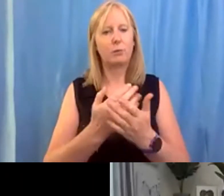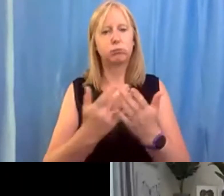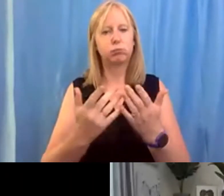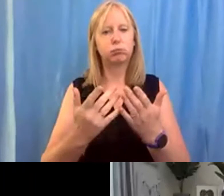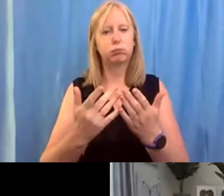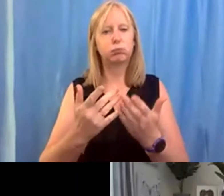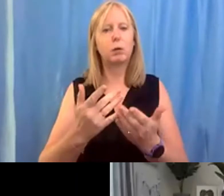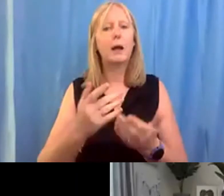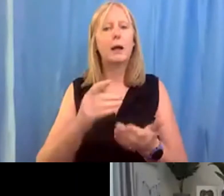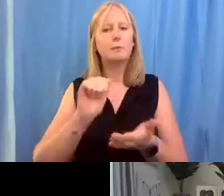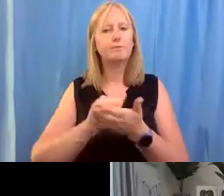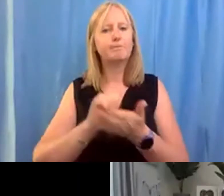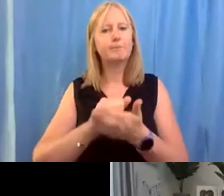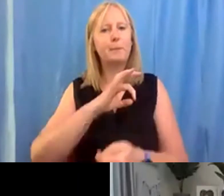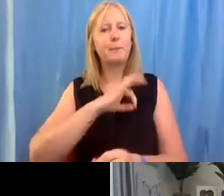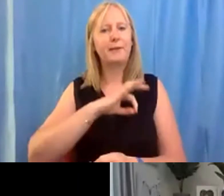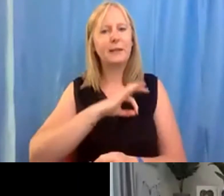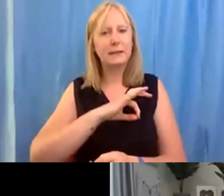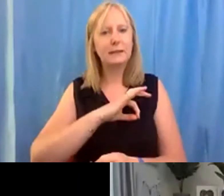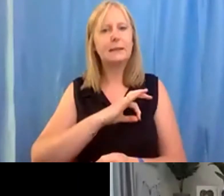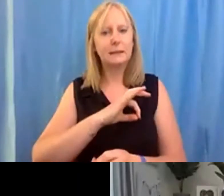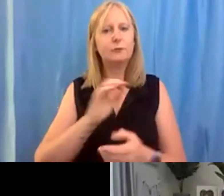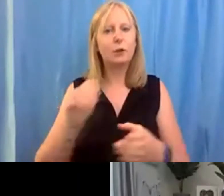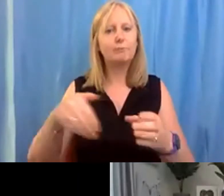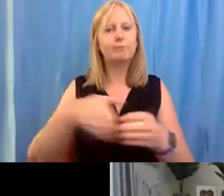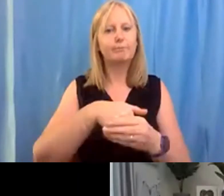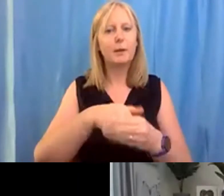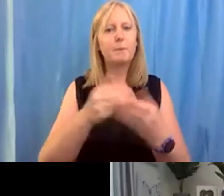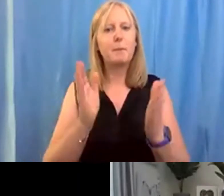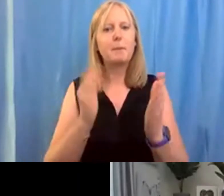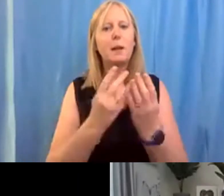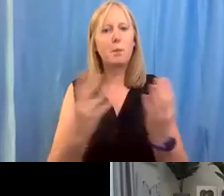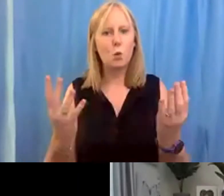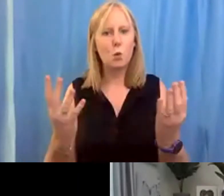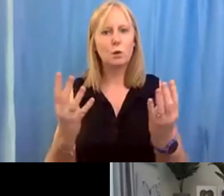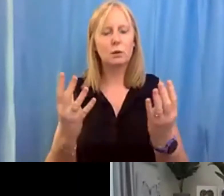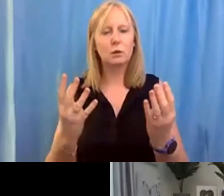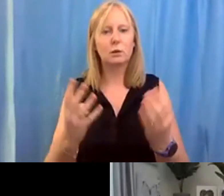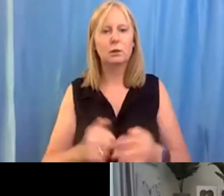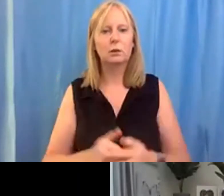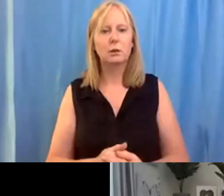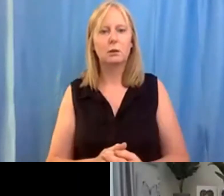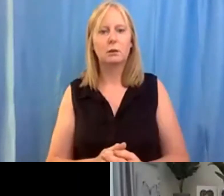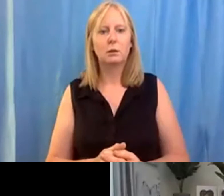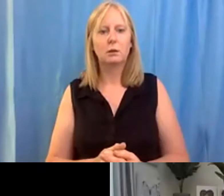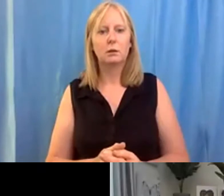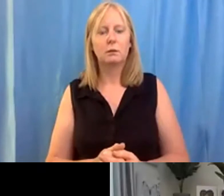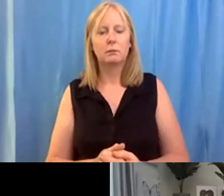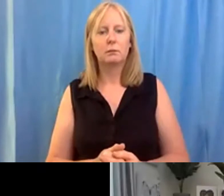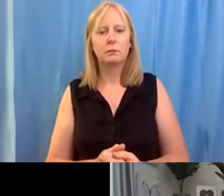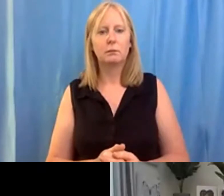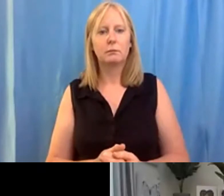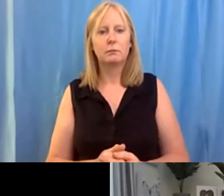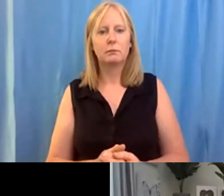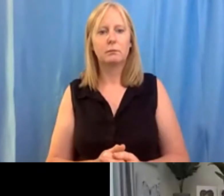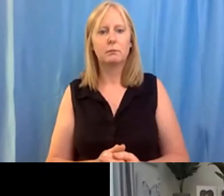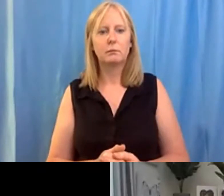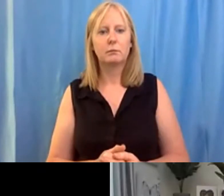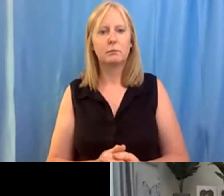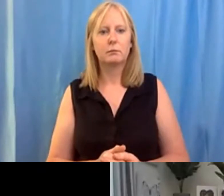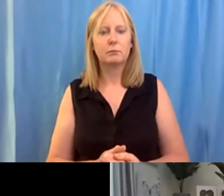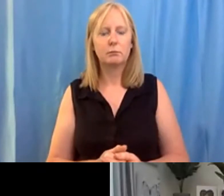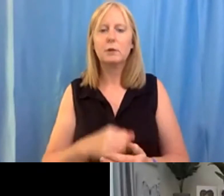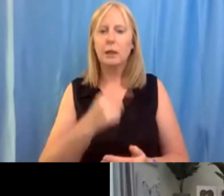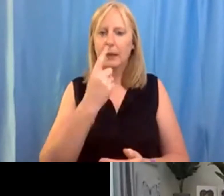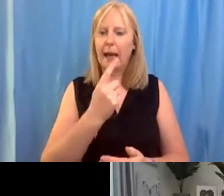to being on a public board, and it's especially seen as building up really good skills